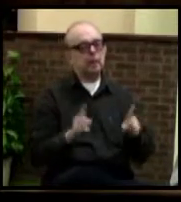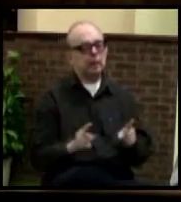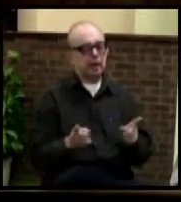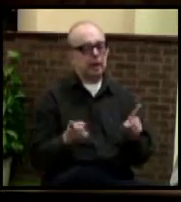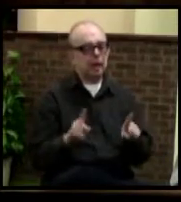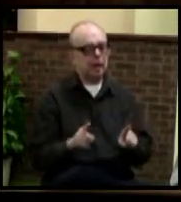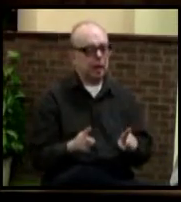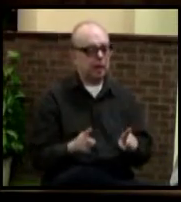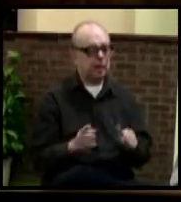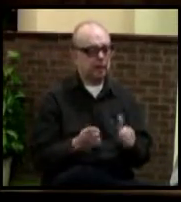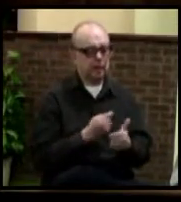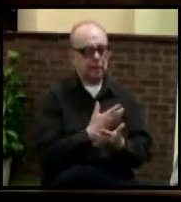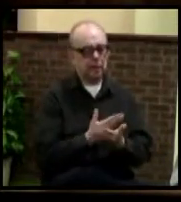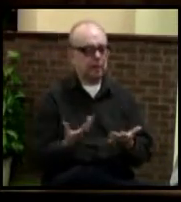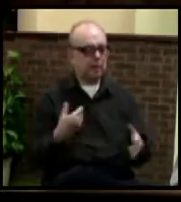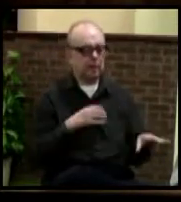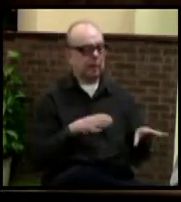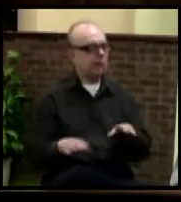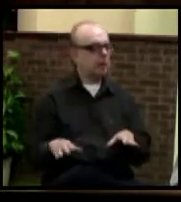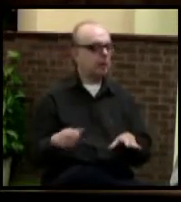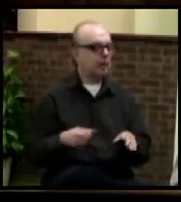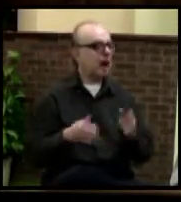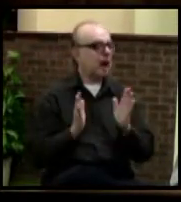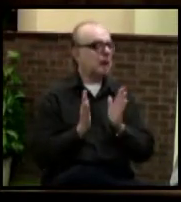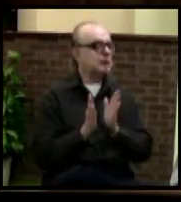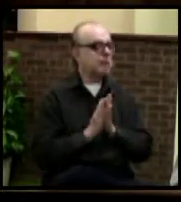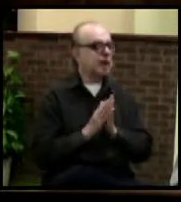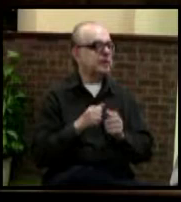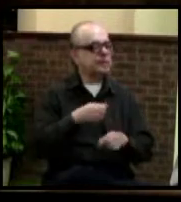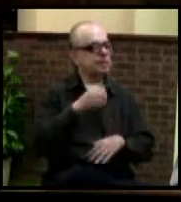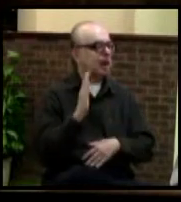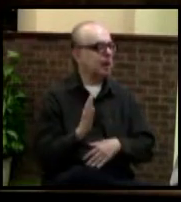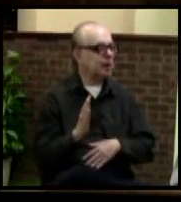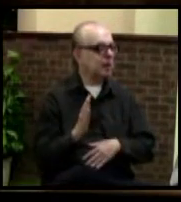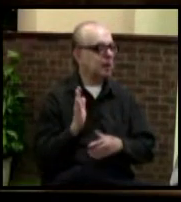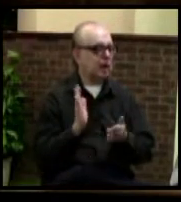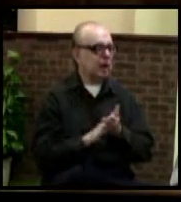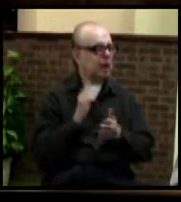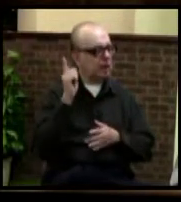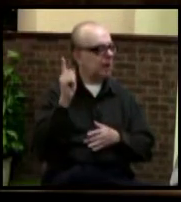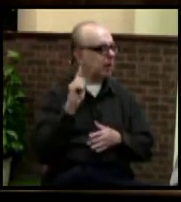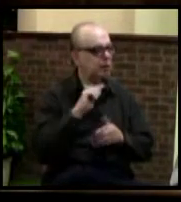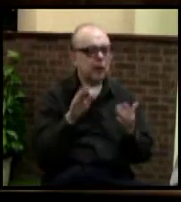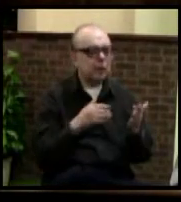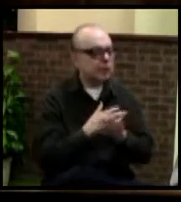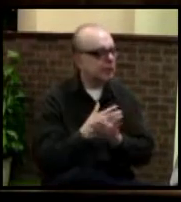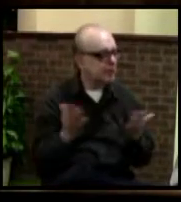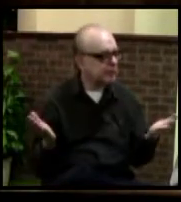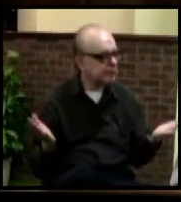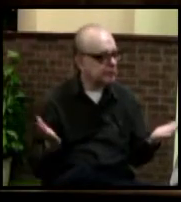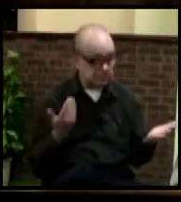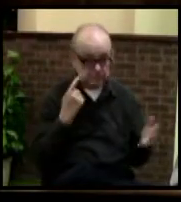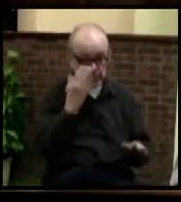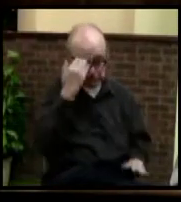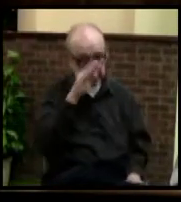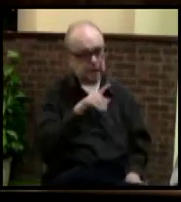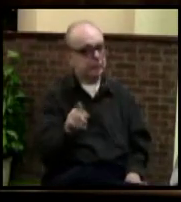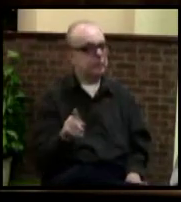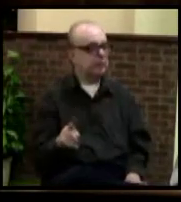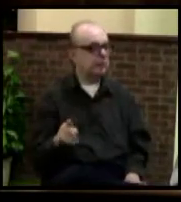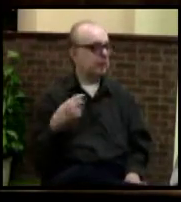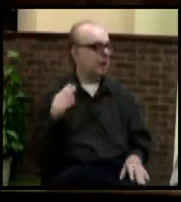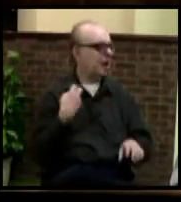when that happens, the first thing I do, he says, is I praise God. I praise him for those things. And I don't know about